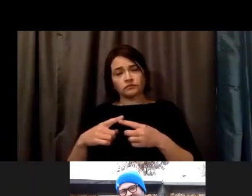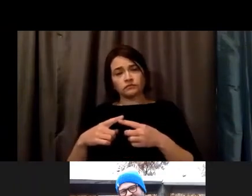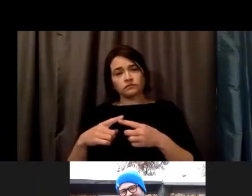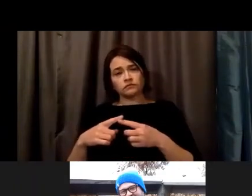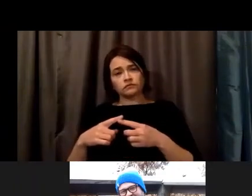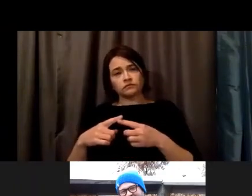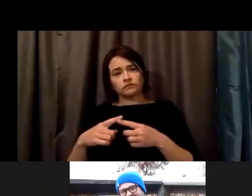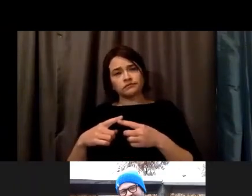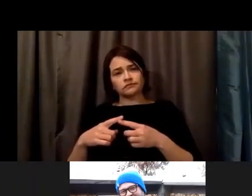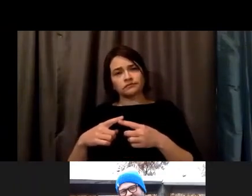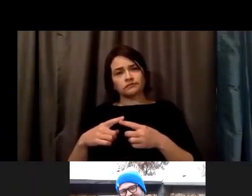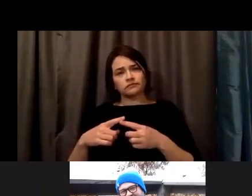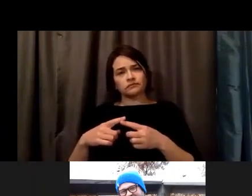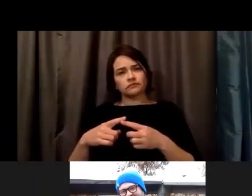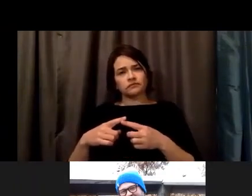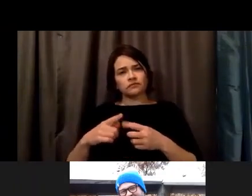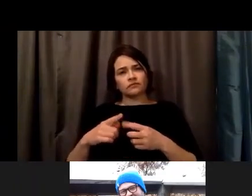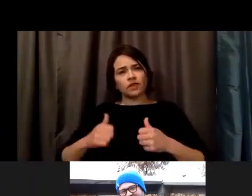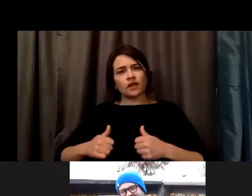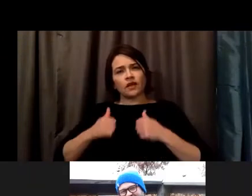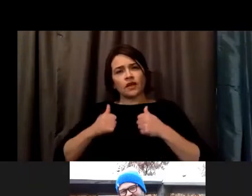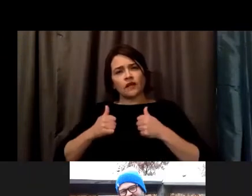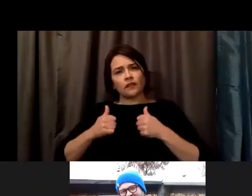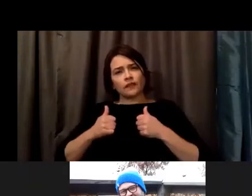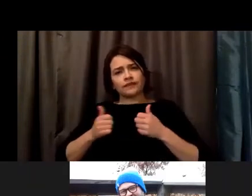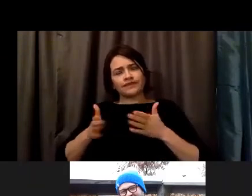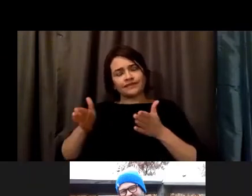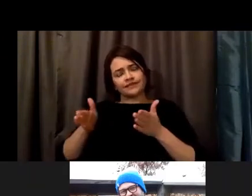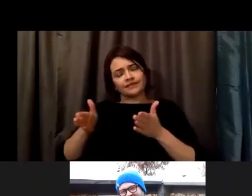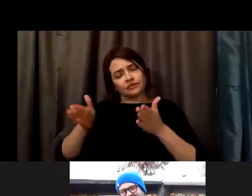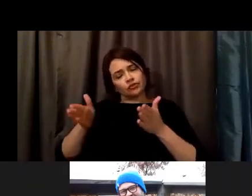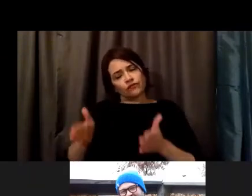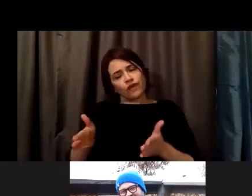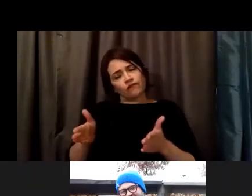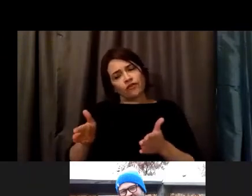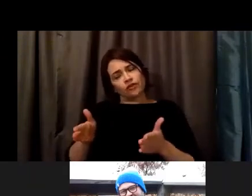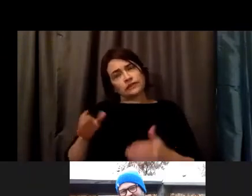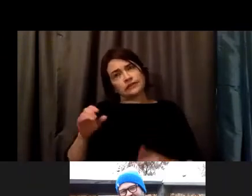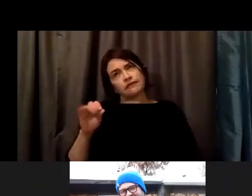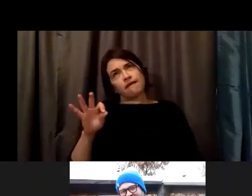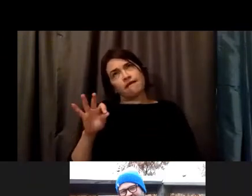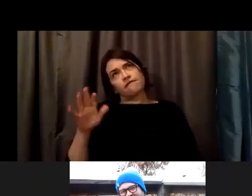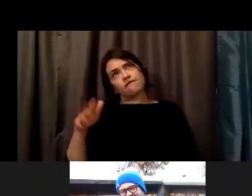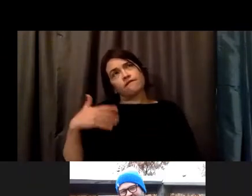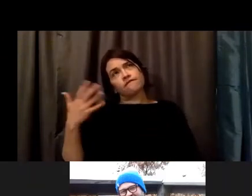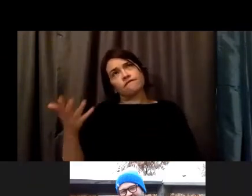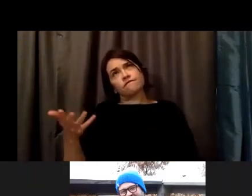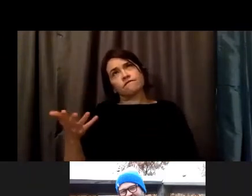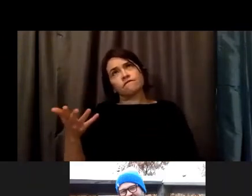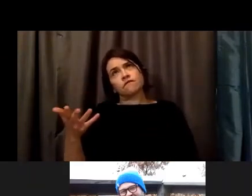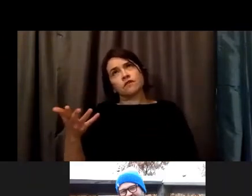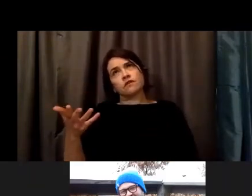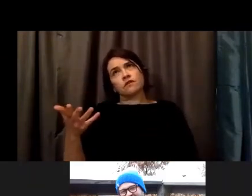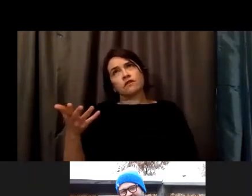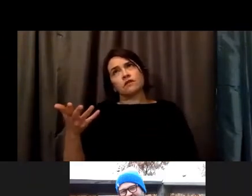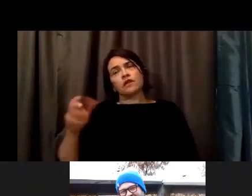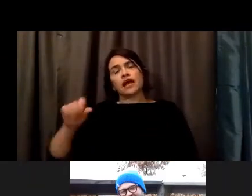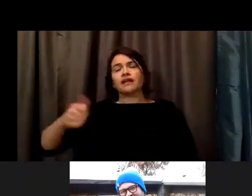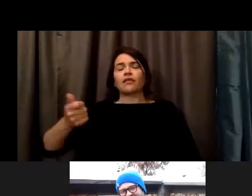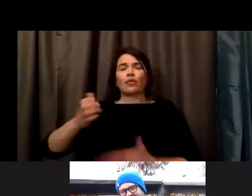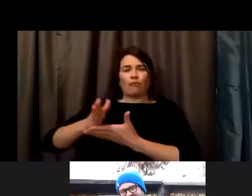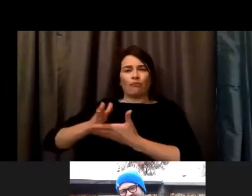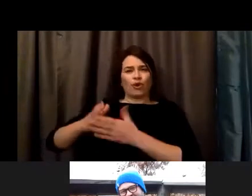I hesitate to use the word intelligentsia, because there are other members of the population that